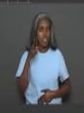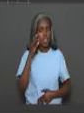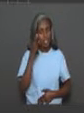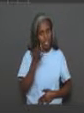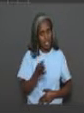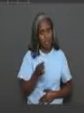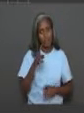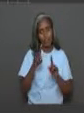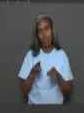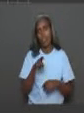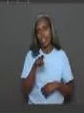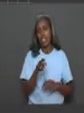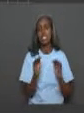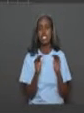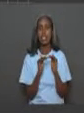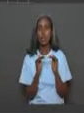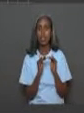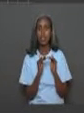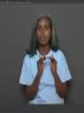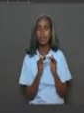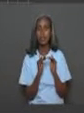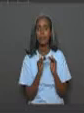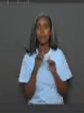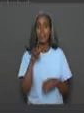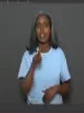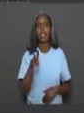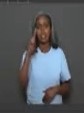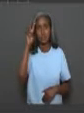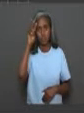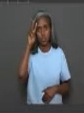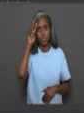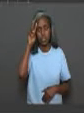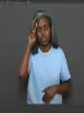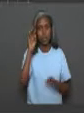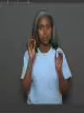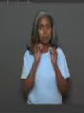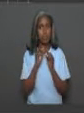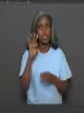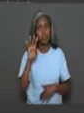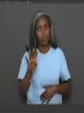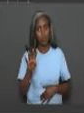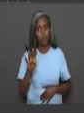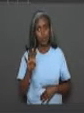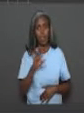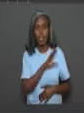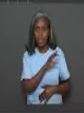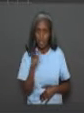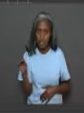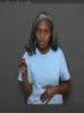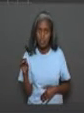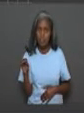f of x equals x squared plus 4